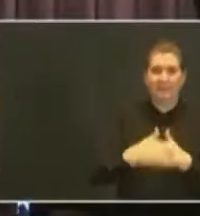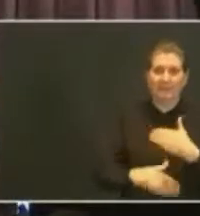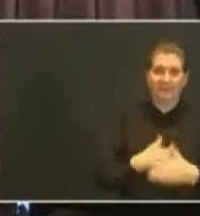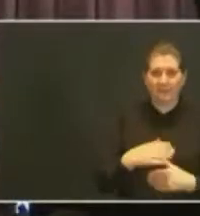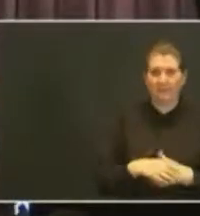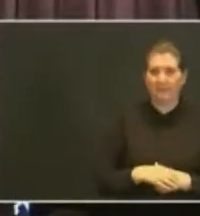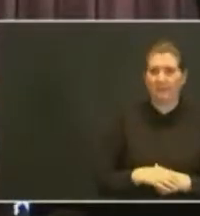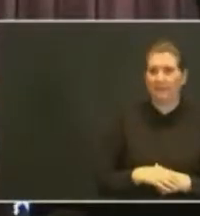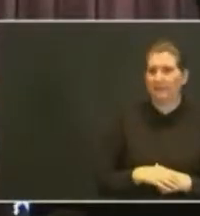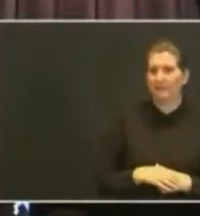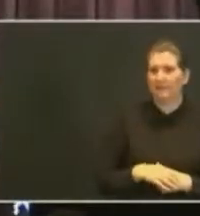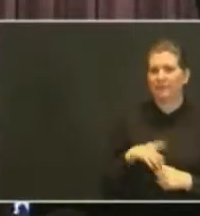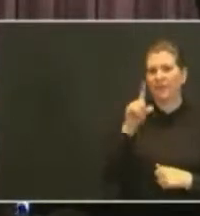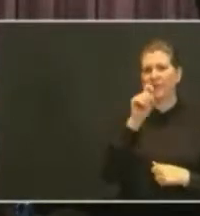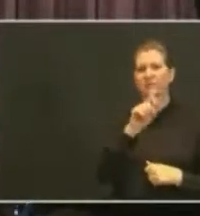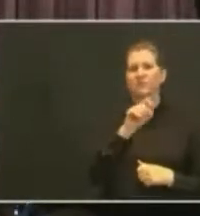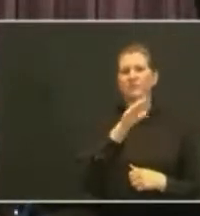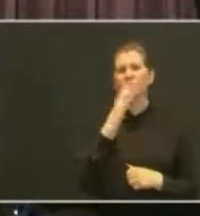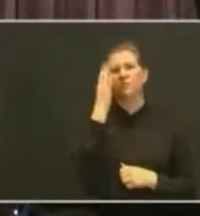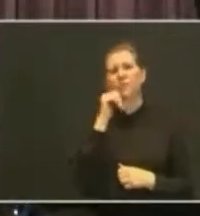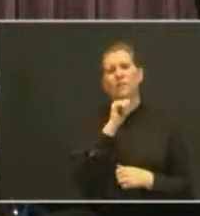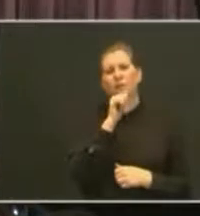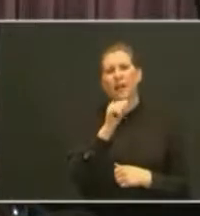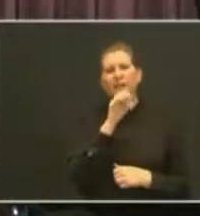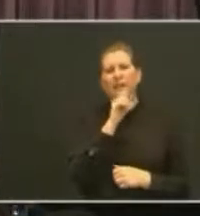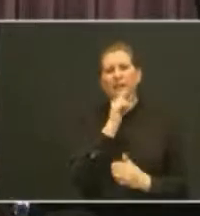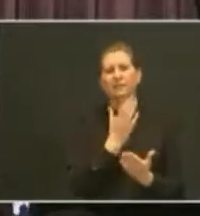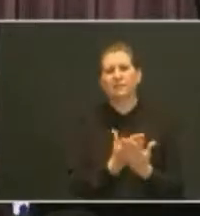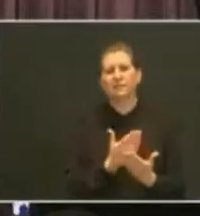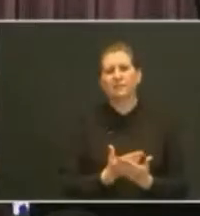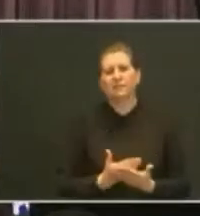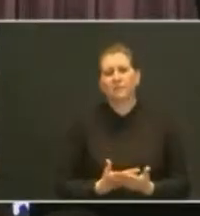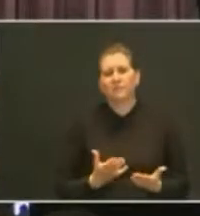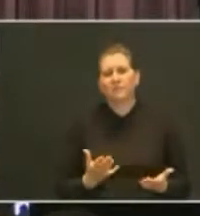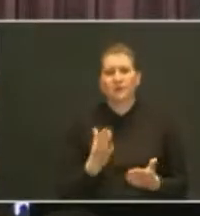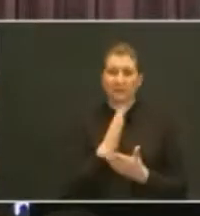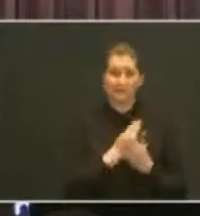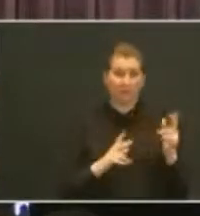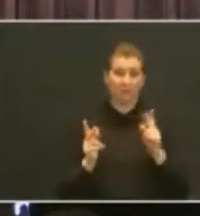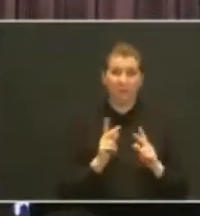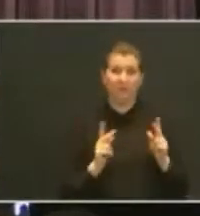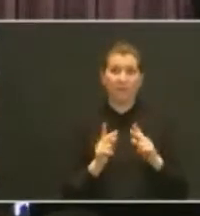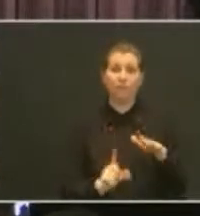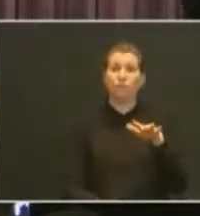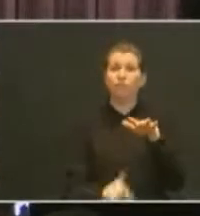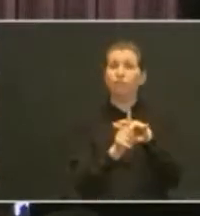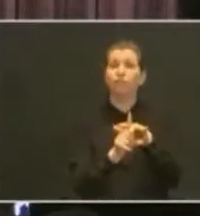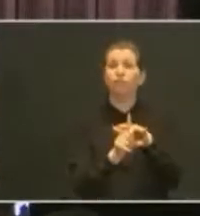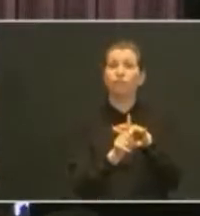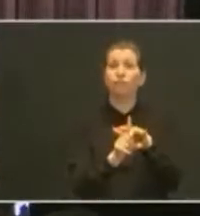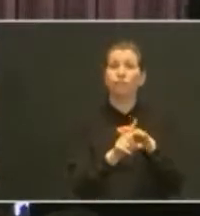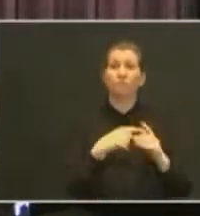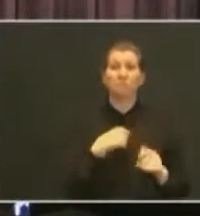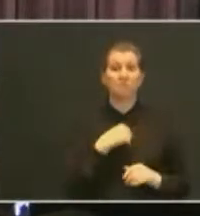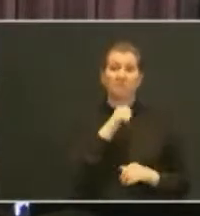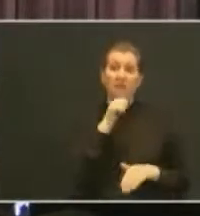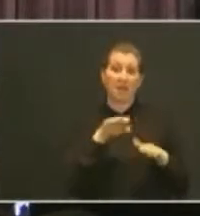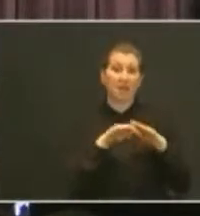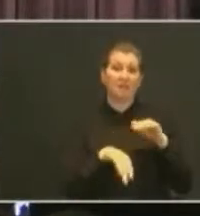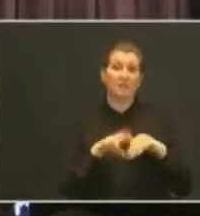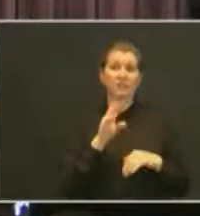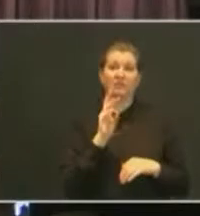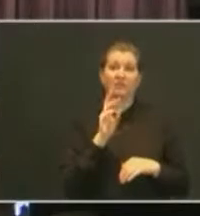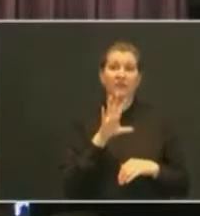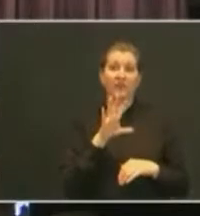isn't there just an age Instead of filter? people showing up to these mass clinics and saying that I'm not under the age of 65, or I am under the